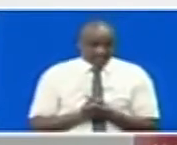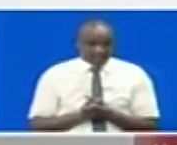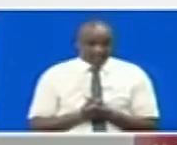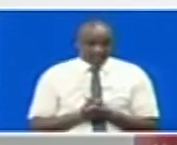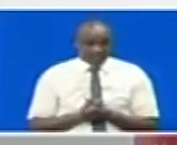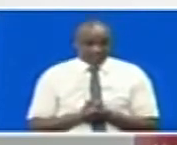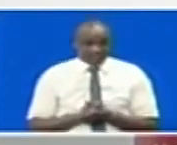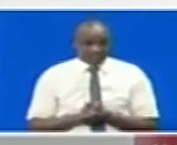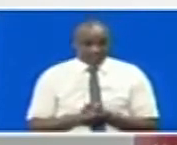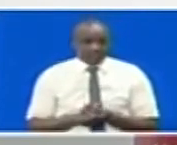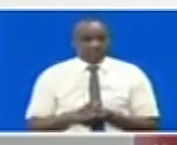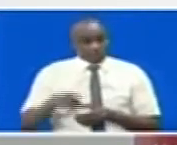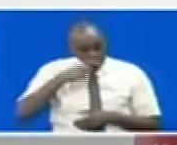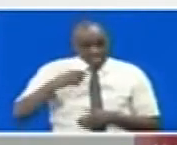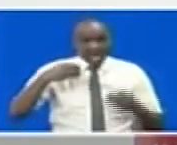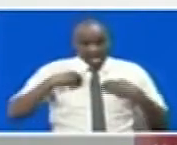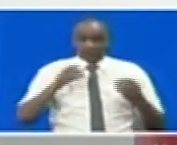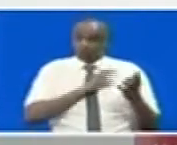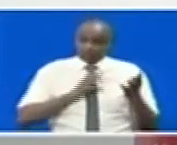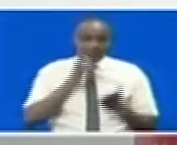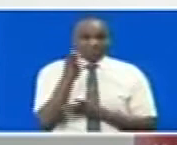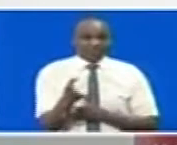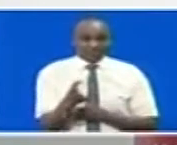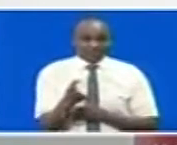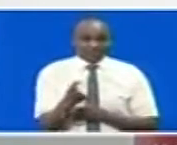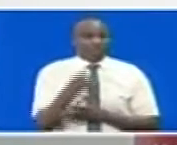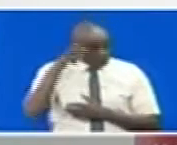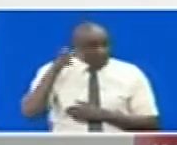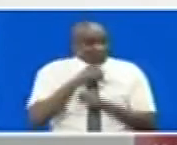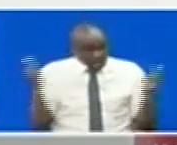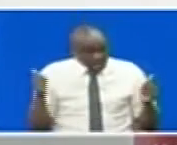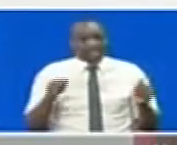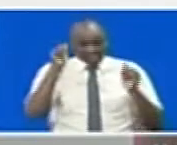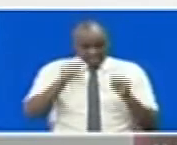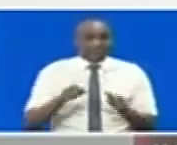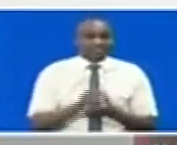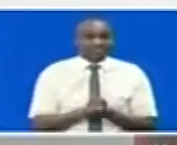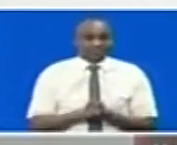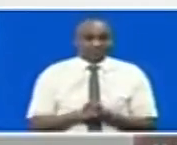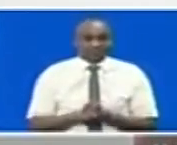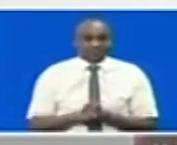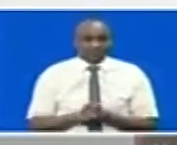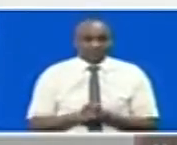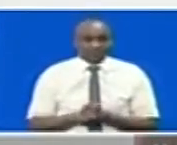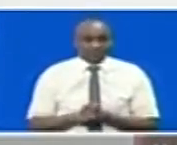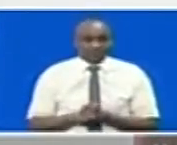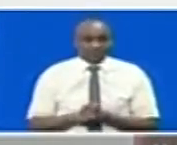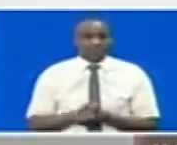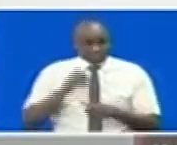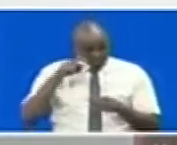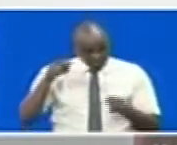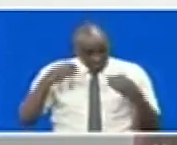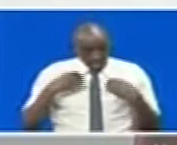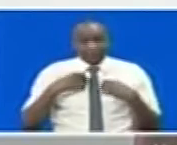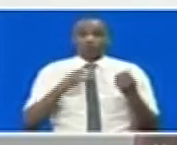we have a commission. Can you hear me? Yes, we can, Bwana Chairman. Carry on. That we do have a